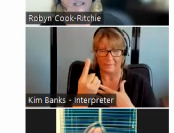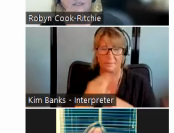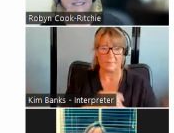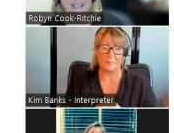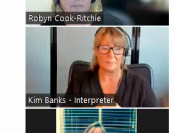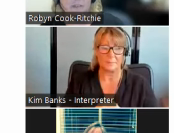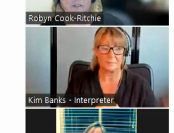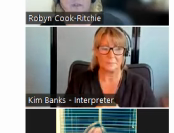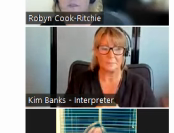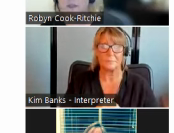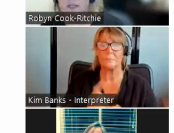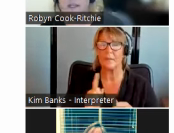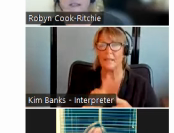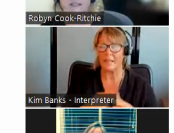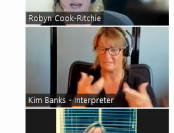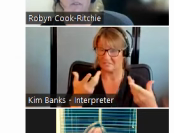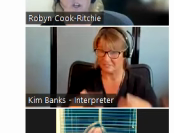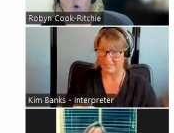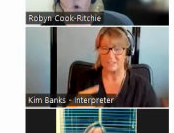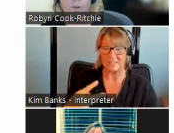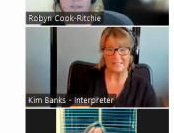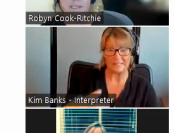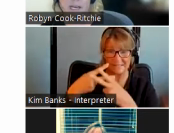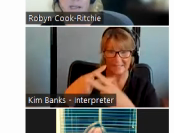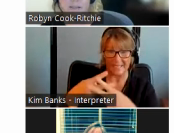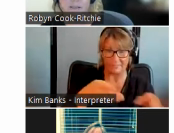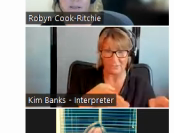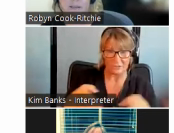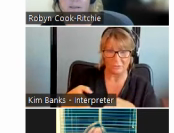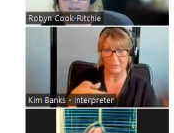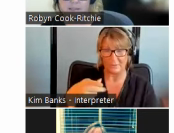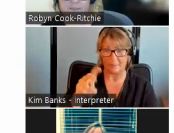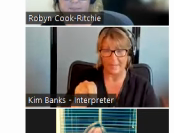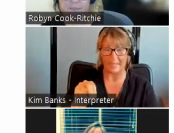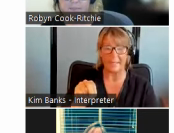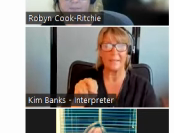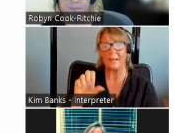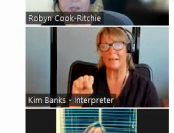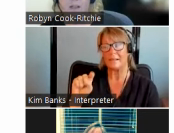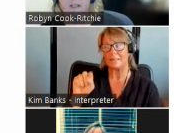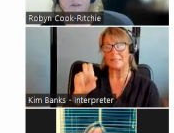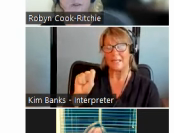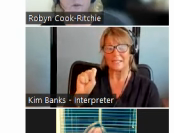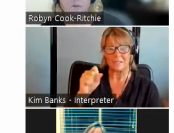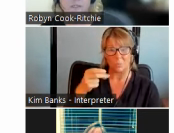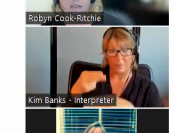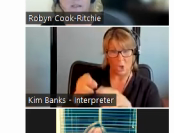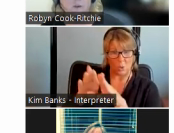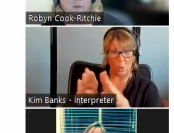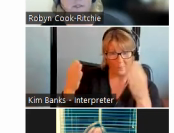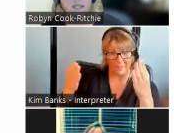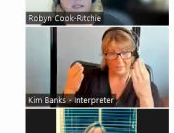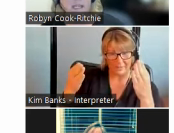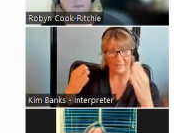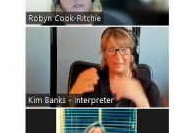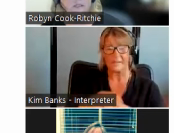When you save the service plan, it's going to have an open status in the system. Later in the process, you